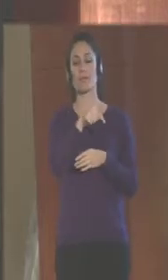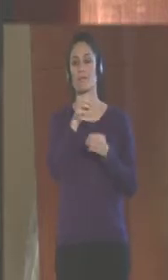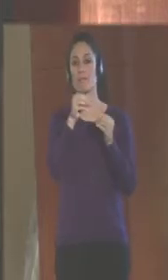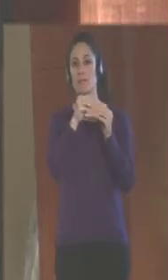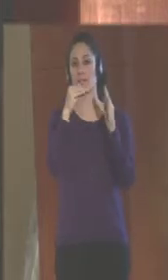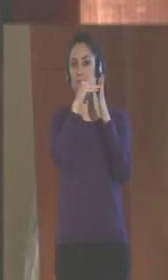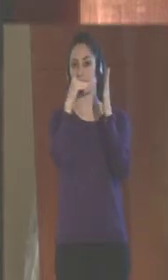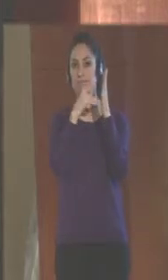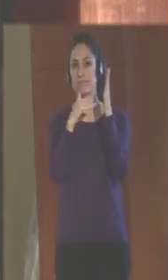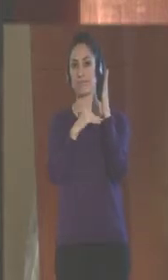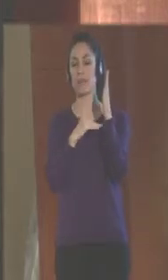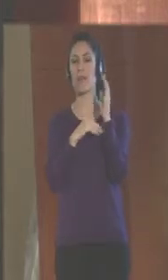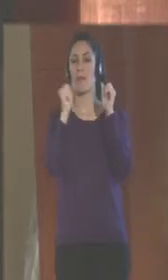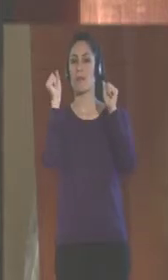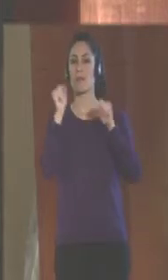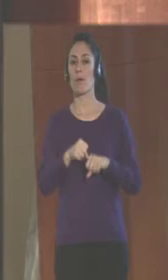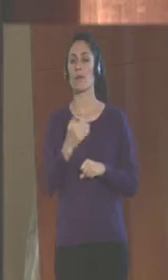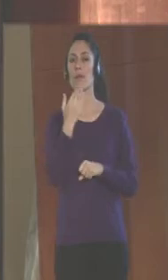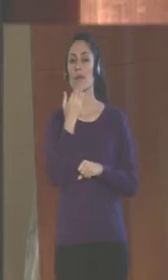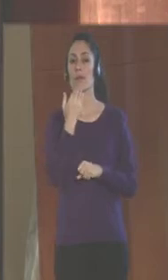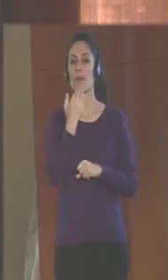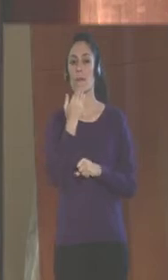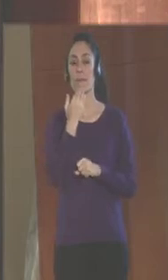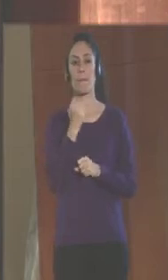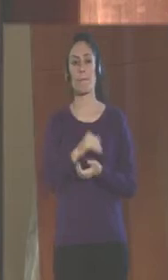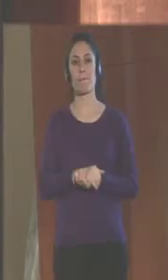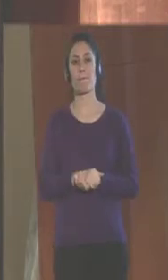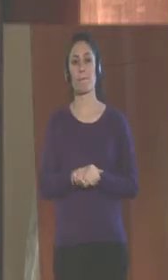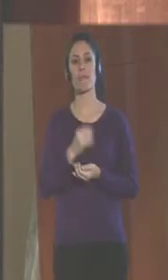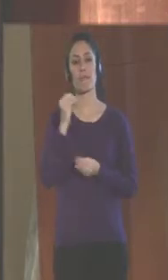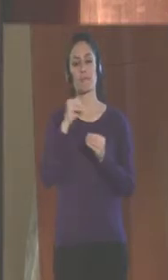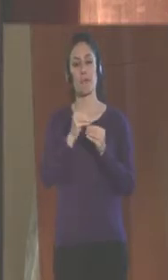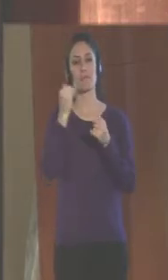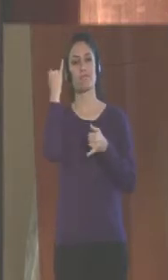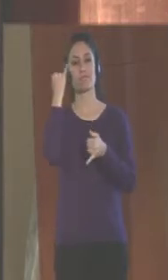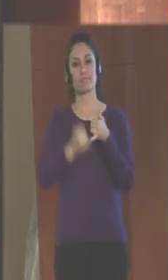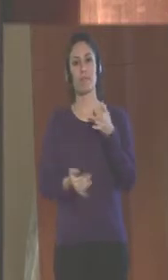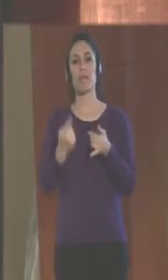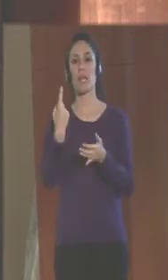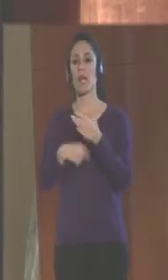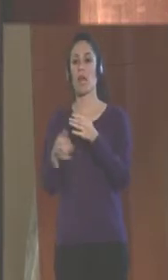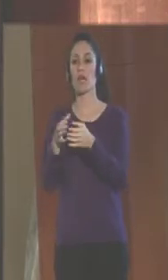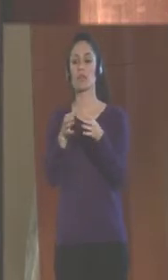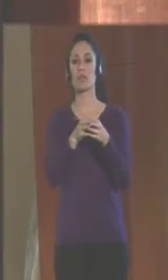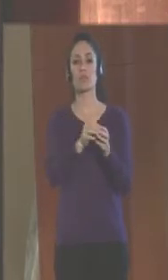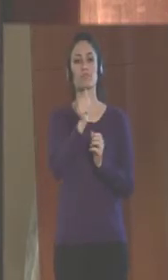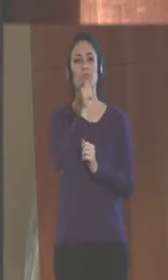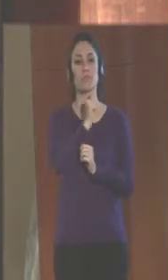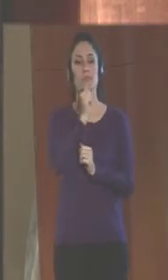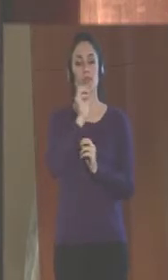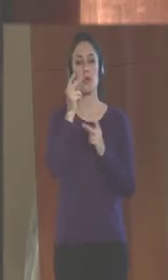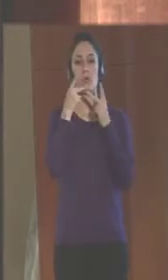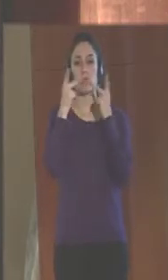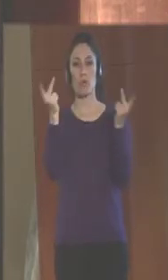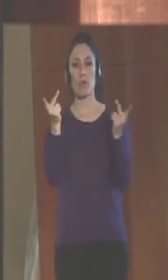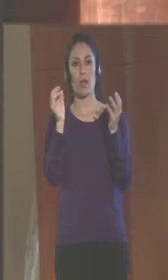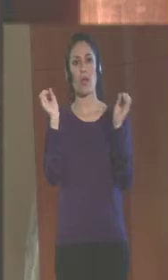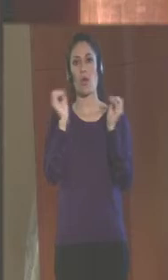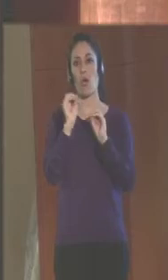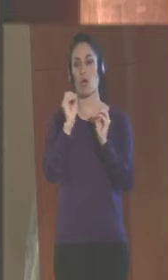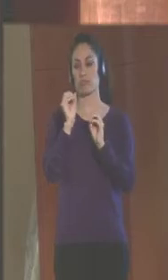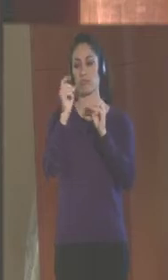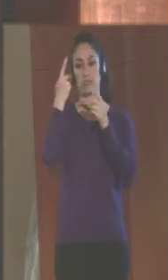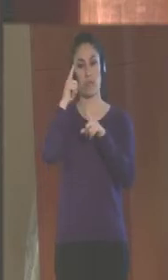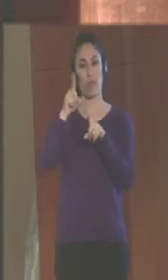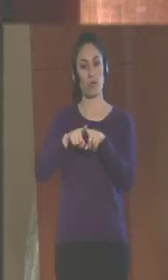within this legal framework and guidelines. It is important for authorization, and which, depending on